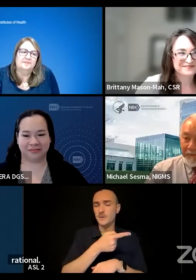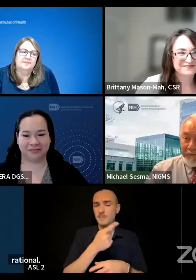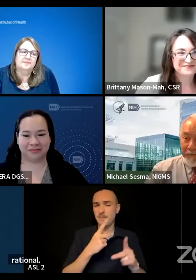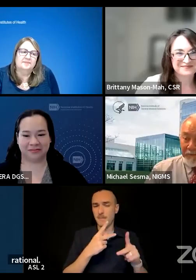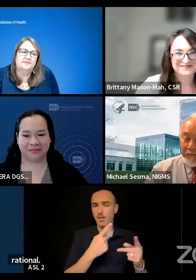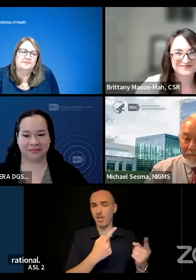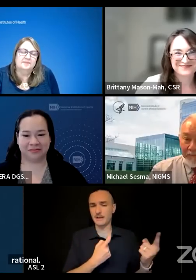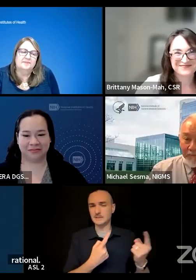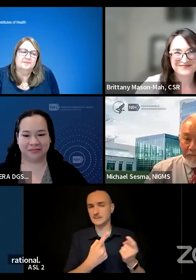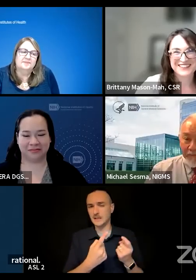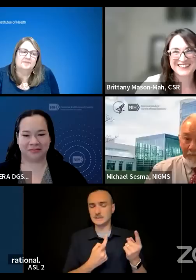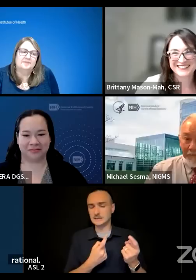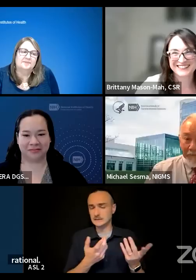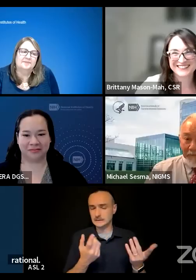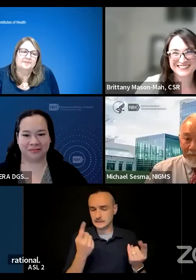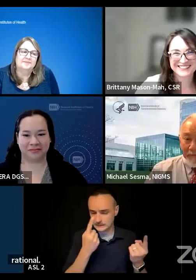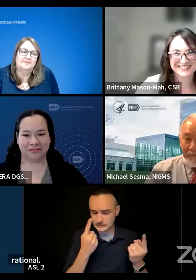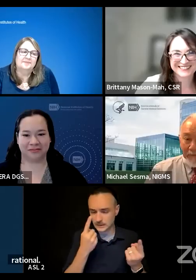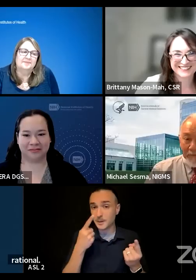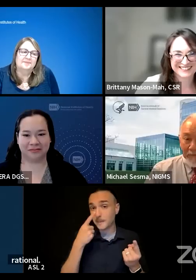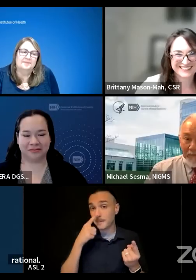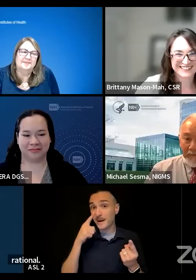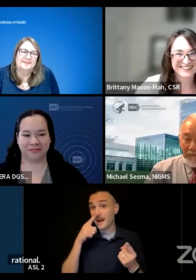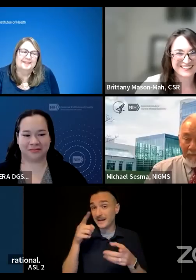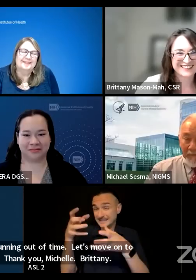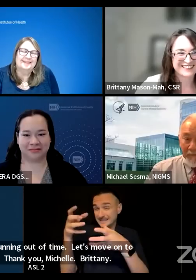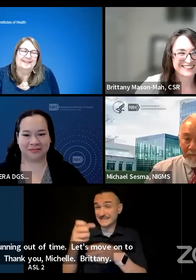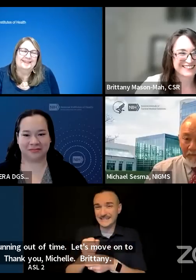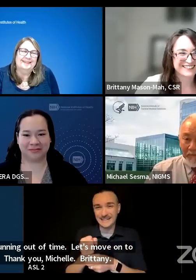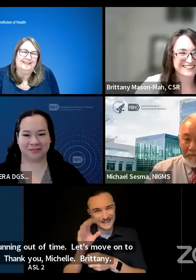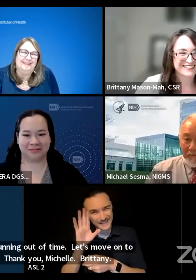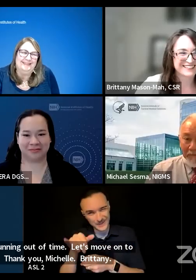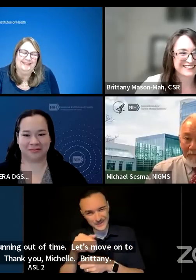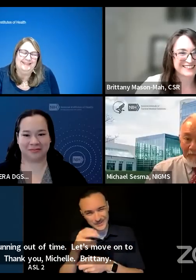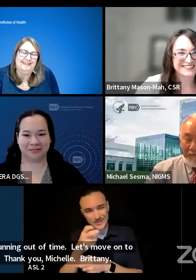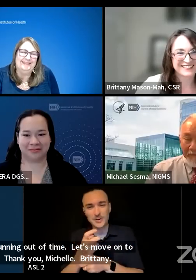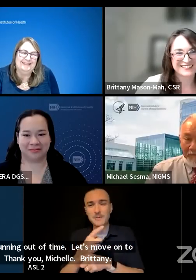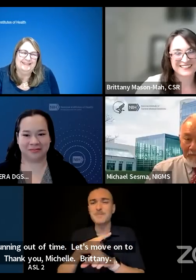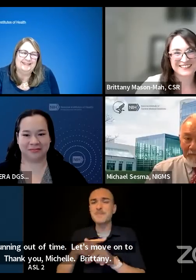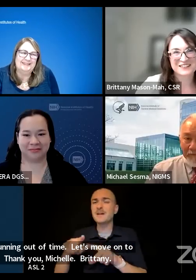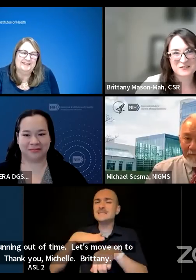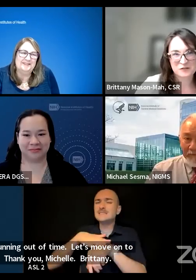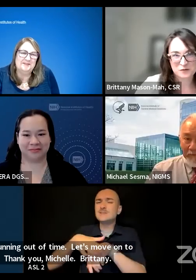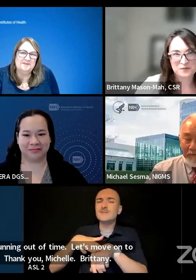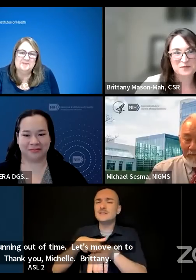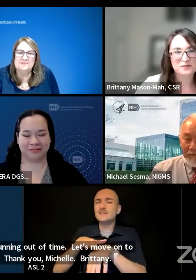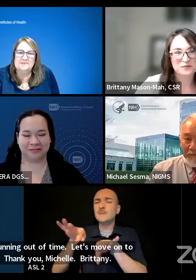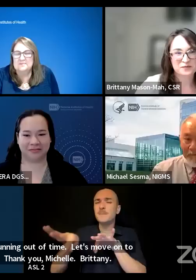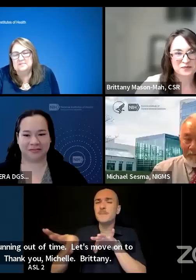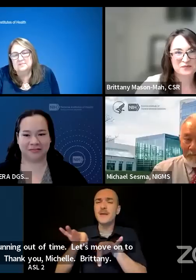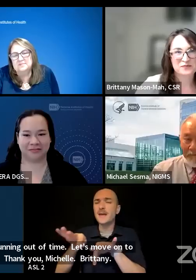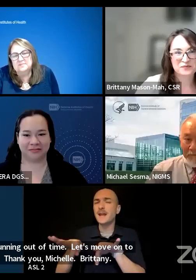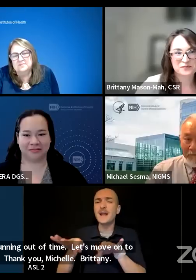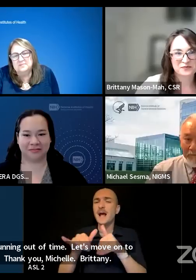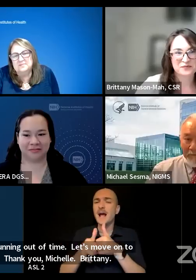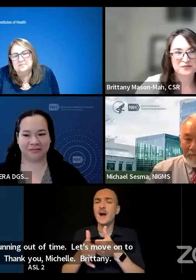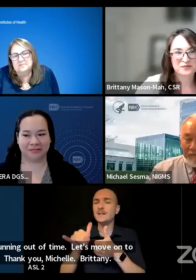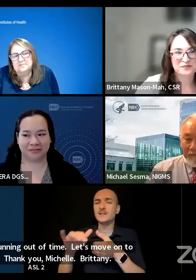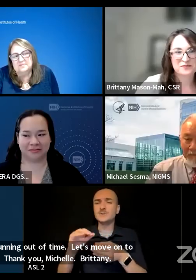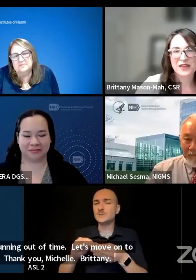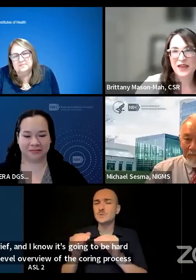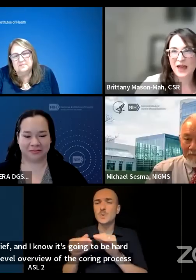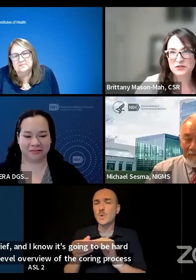a brief, and I know it's going to be hard to do this, but a high-level overview of the scoring process during the review